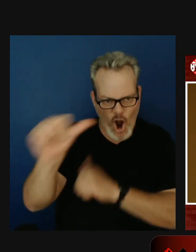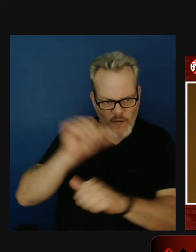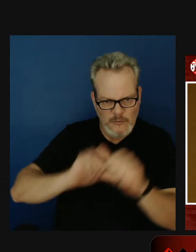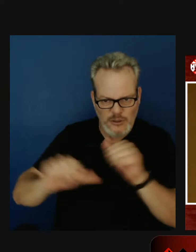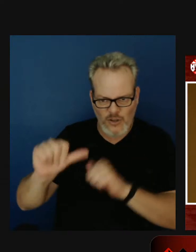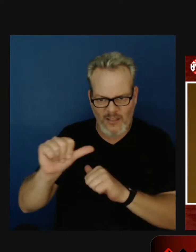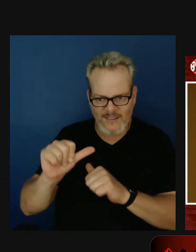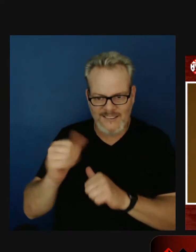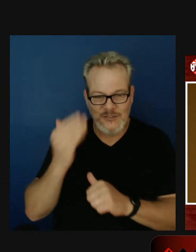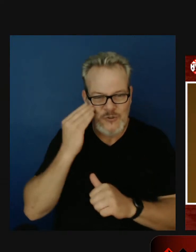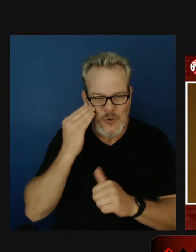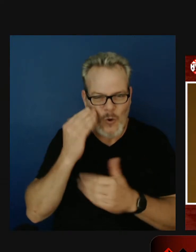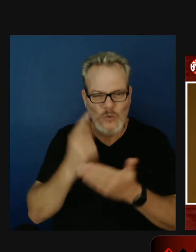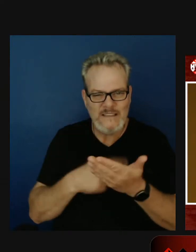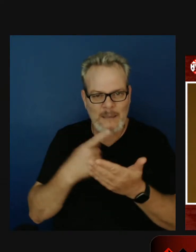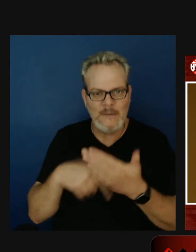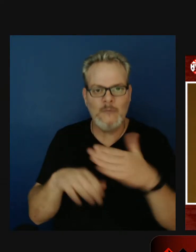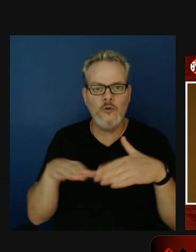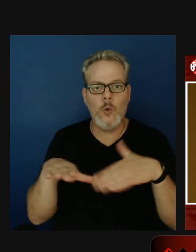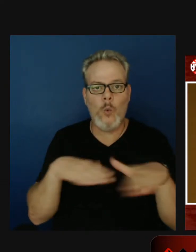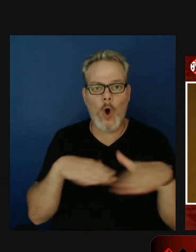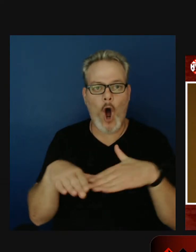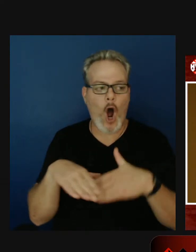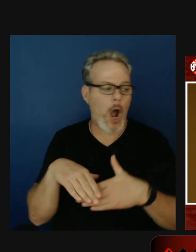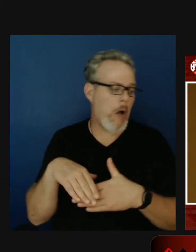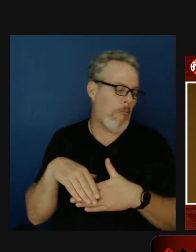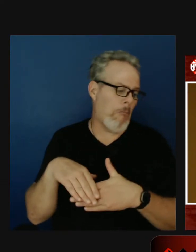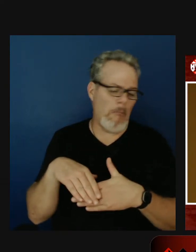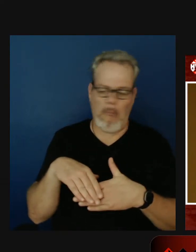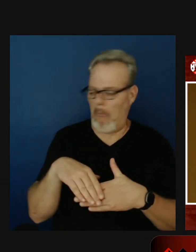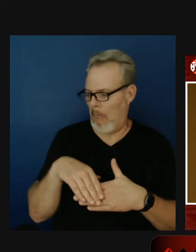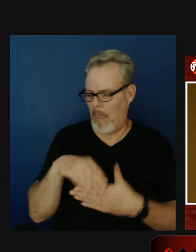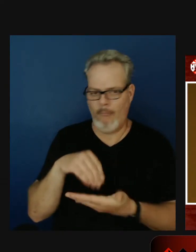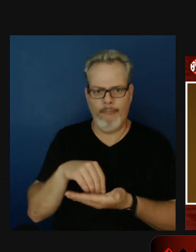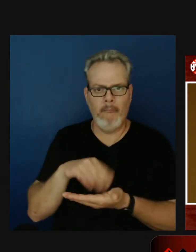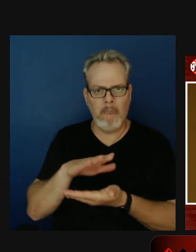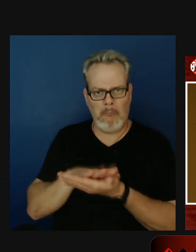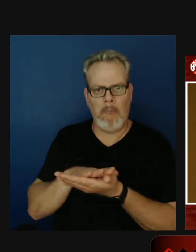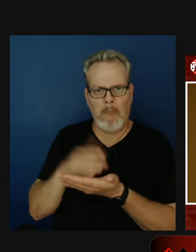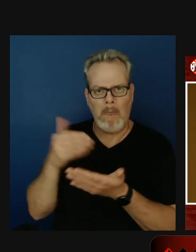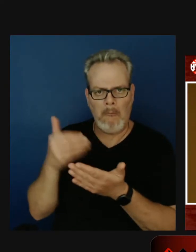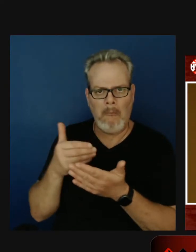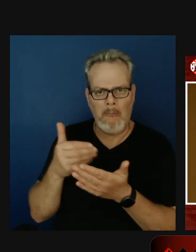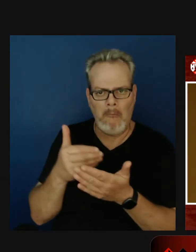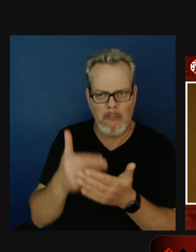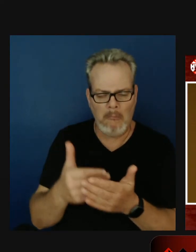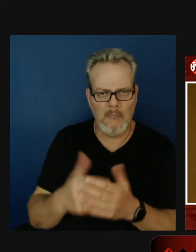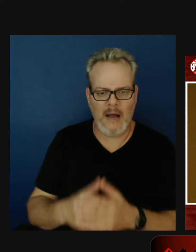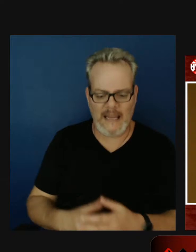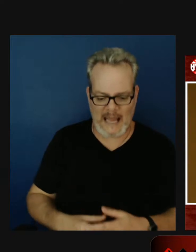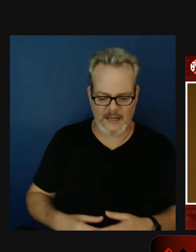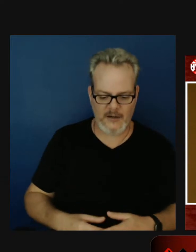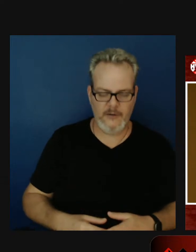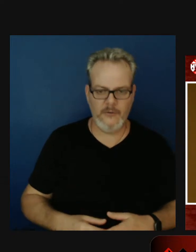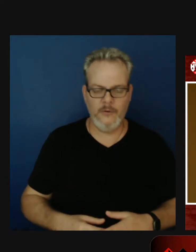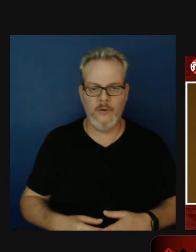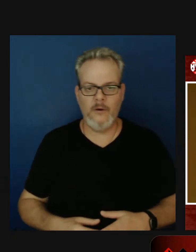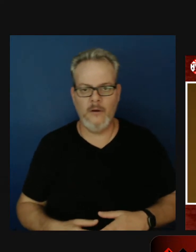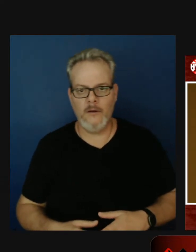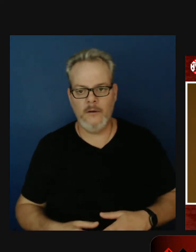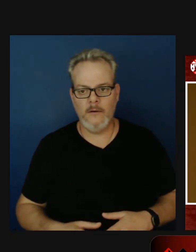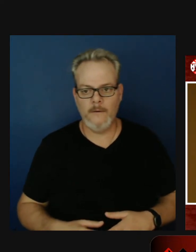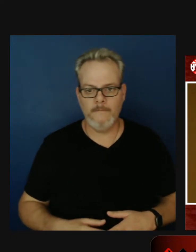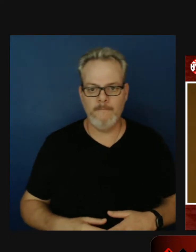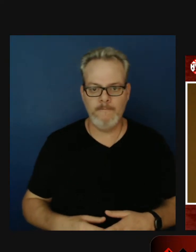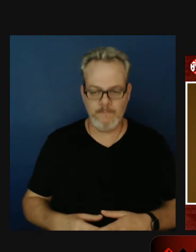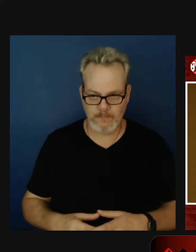across an flow and go, okay, I'll map that. And then later come across here and say, oh, that looks like the same flow, even though it might be different, and somehow